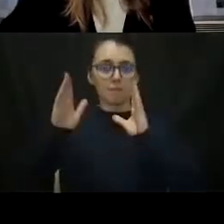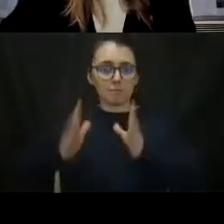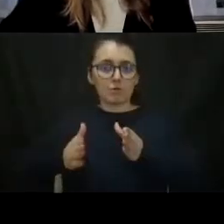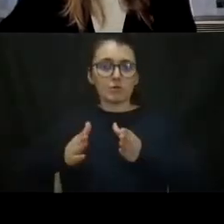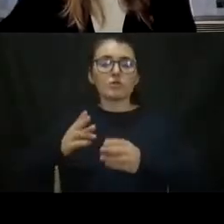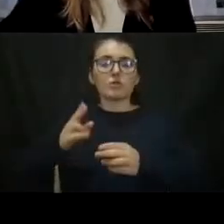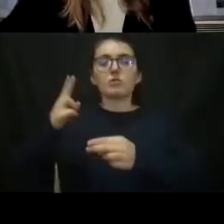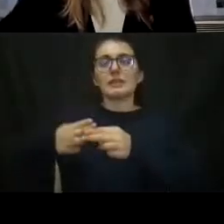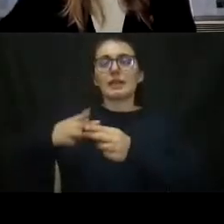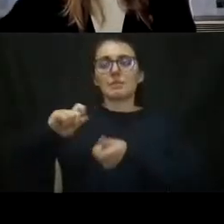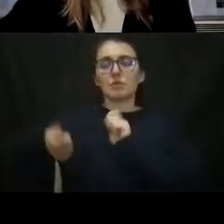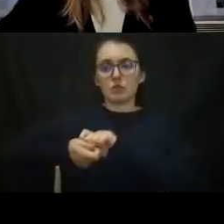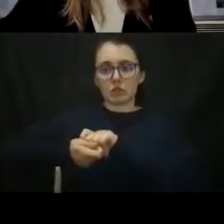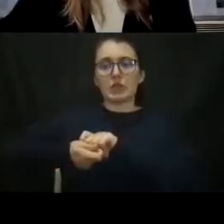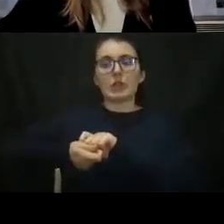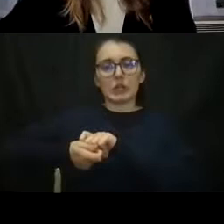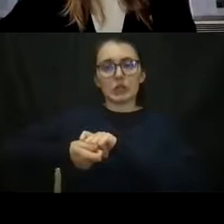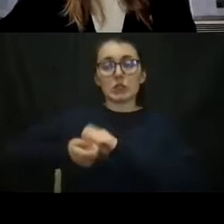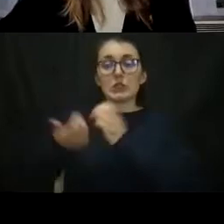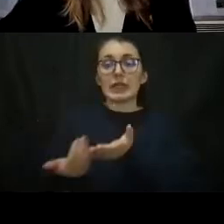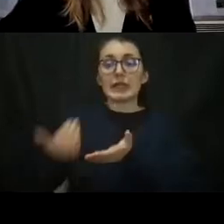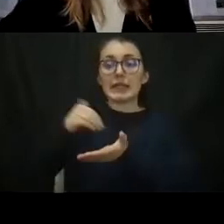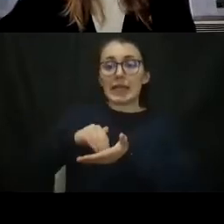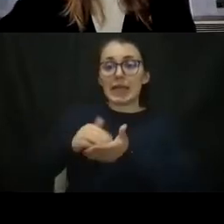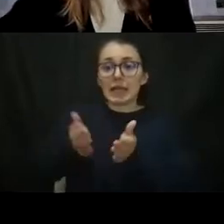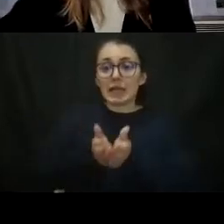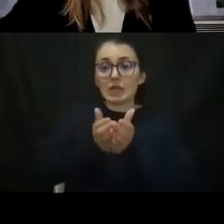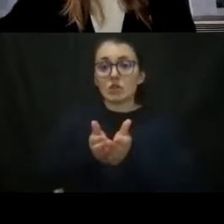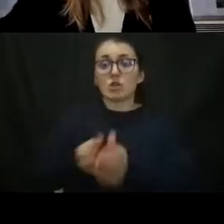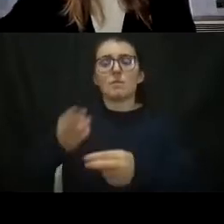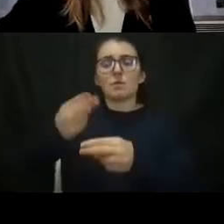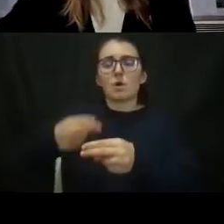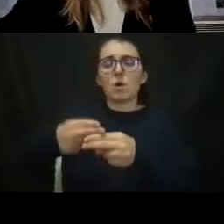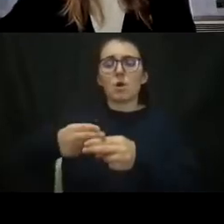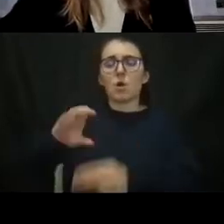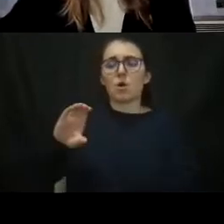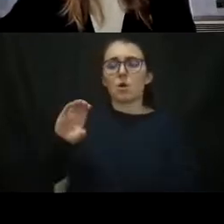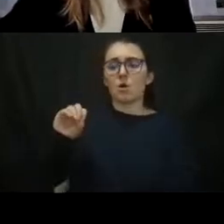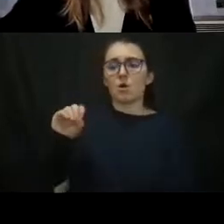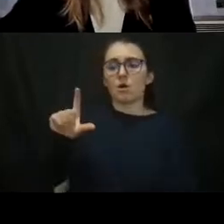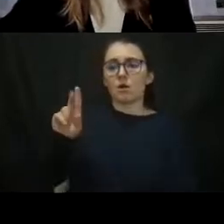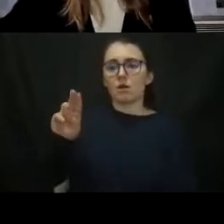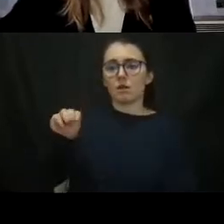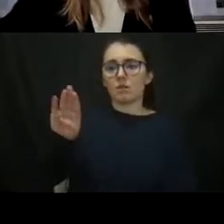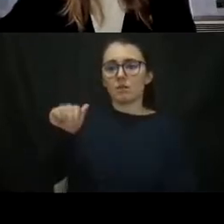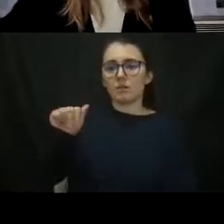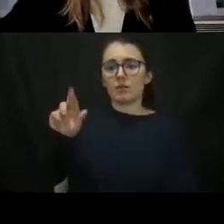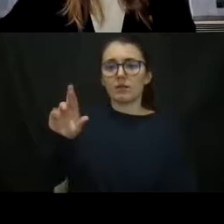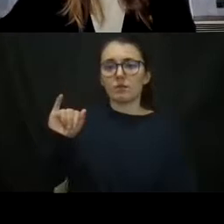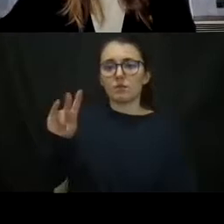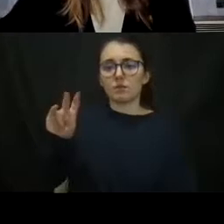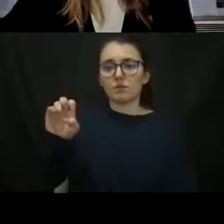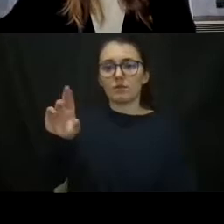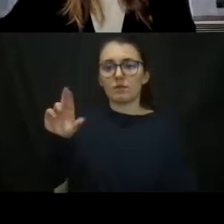it. Again, his ship was called the Columbia Redeviva. So what do you think Gray named this river? And I see